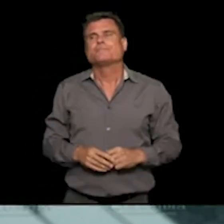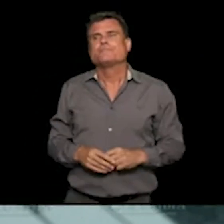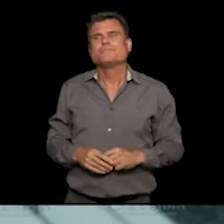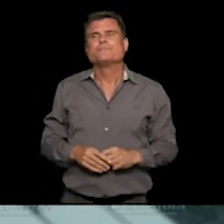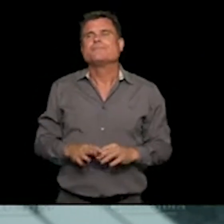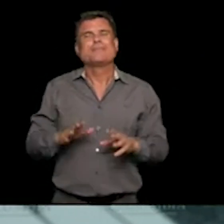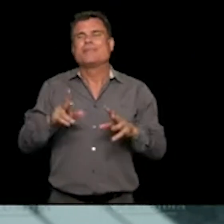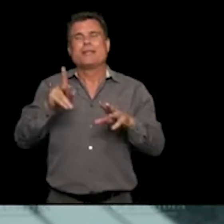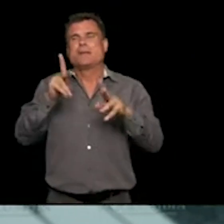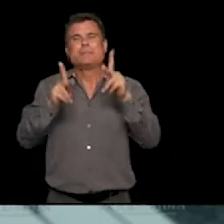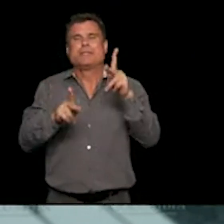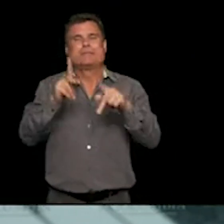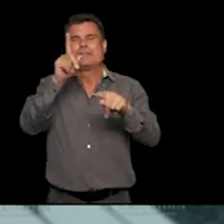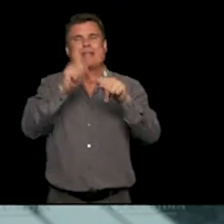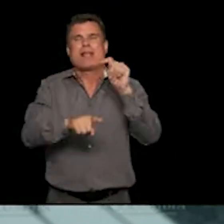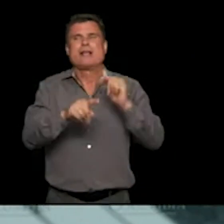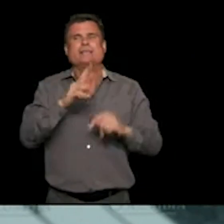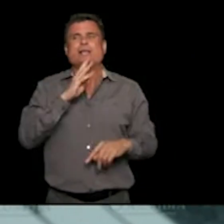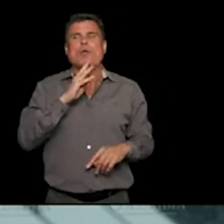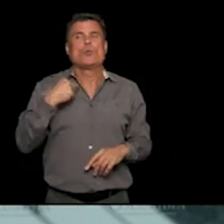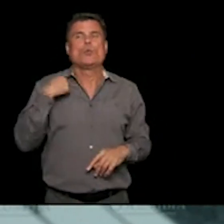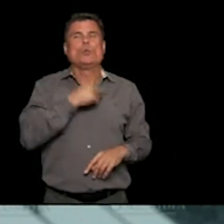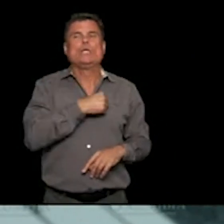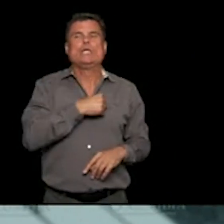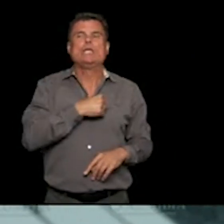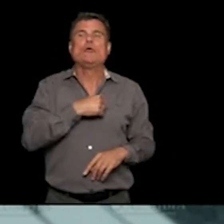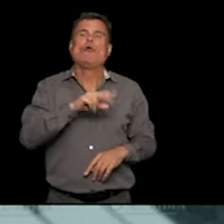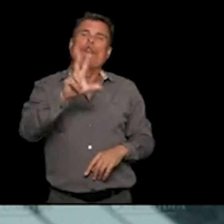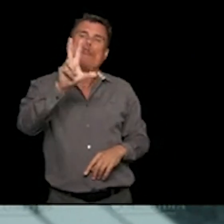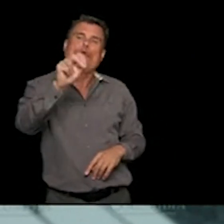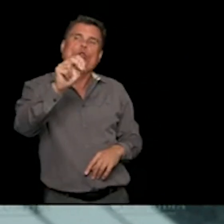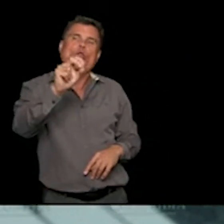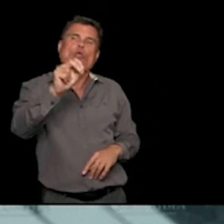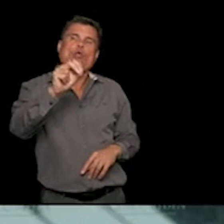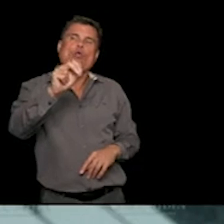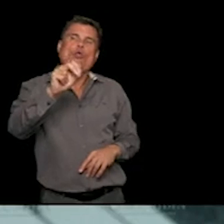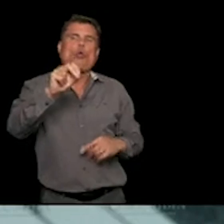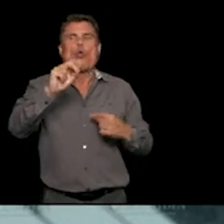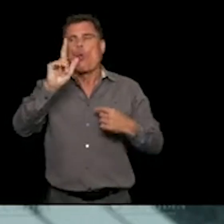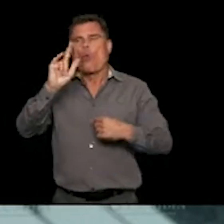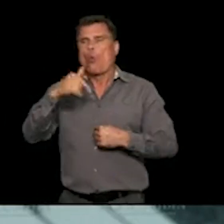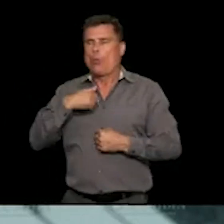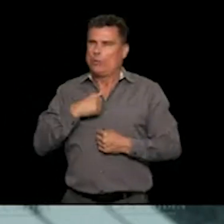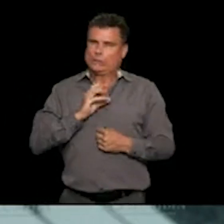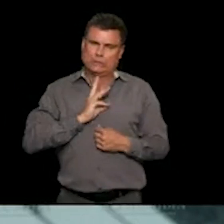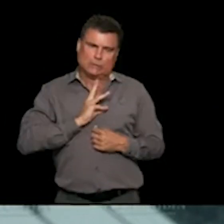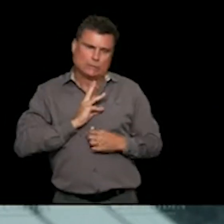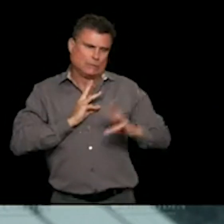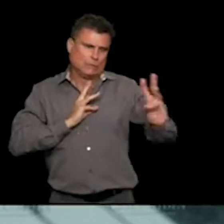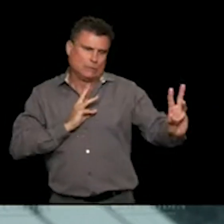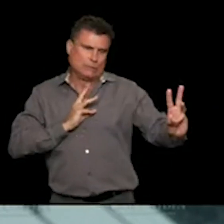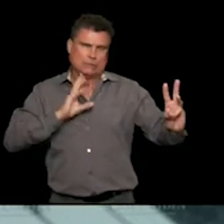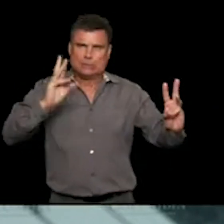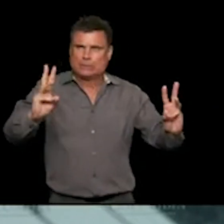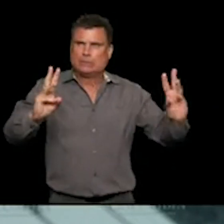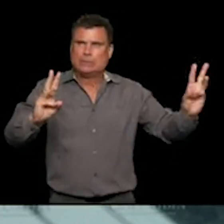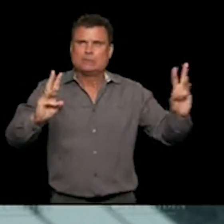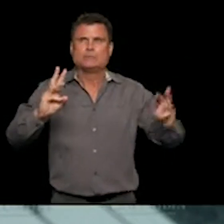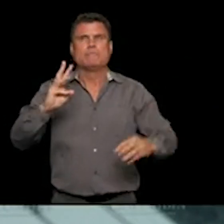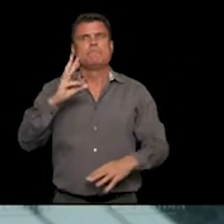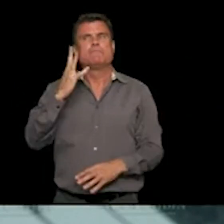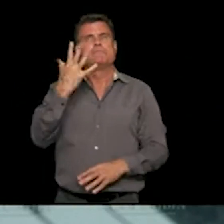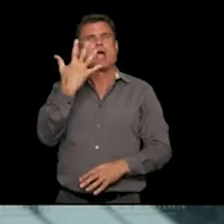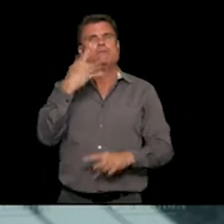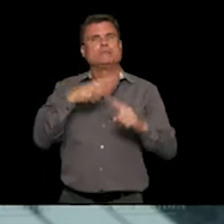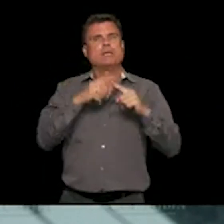fly right now, and it doesn't fly with these regulations in place. The guidelines